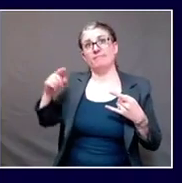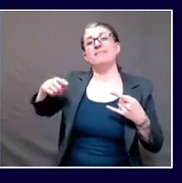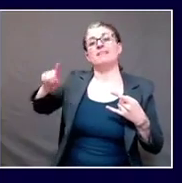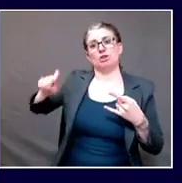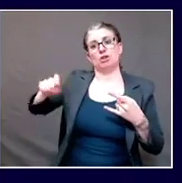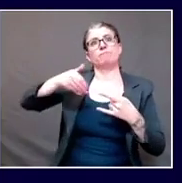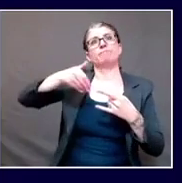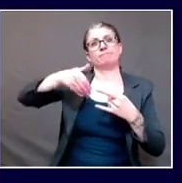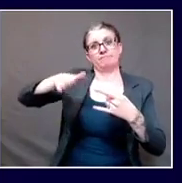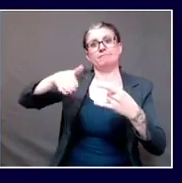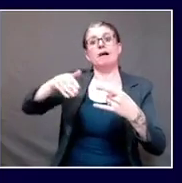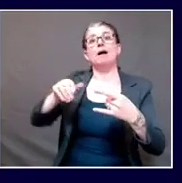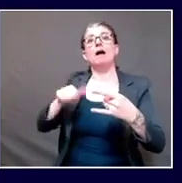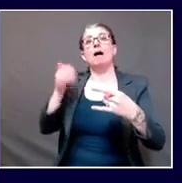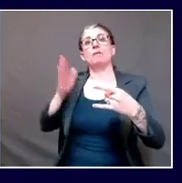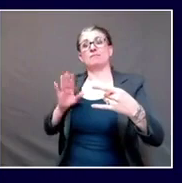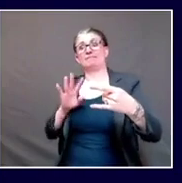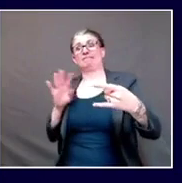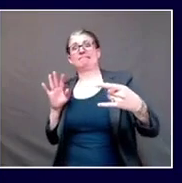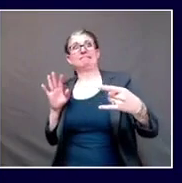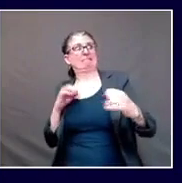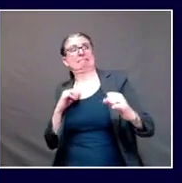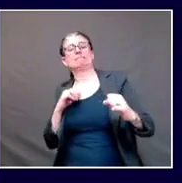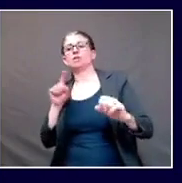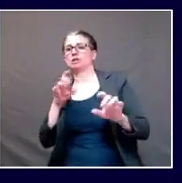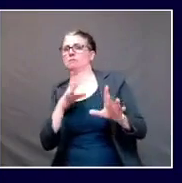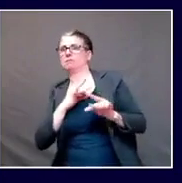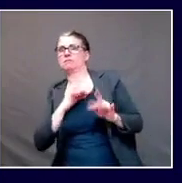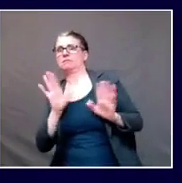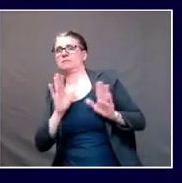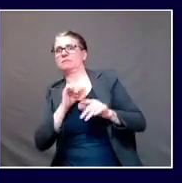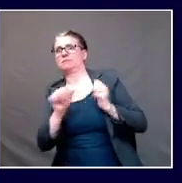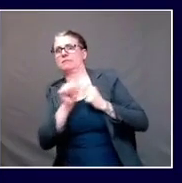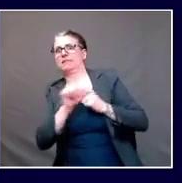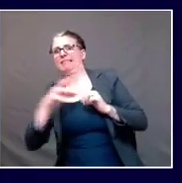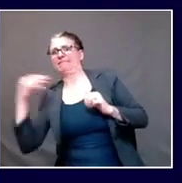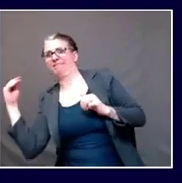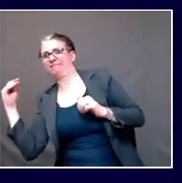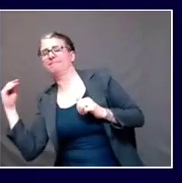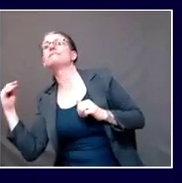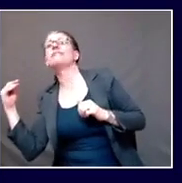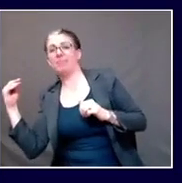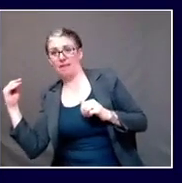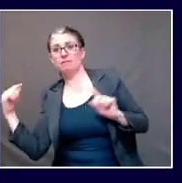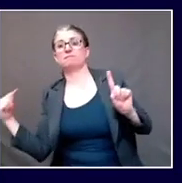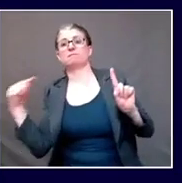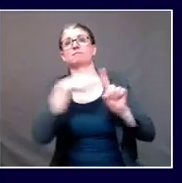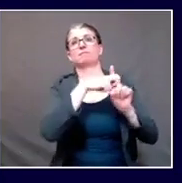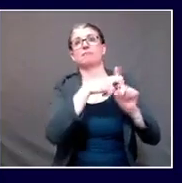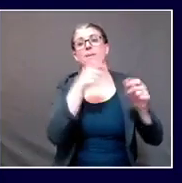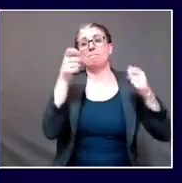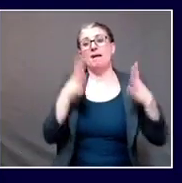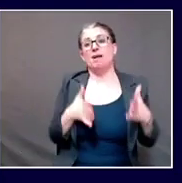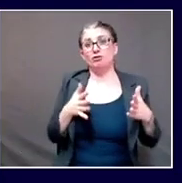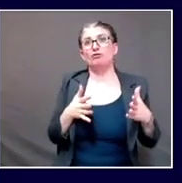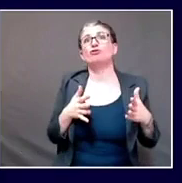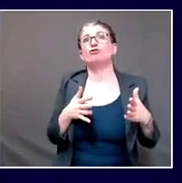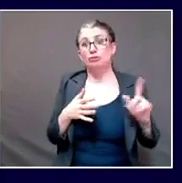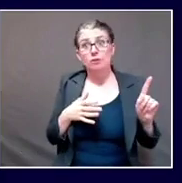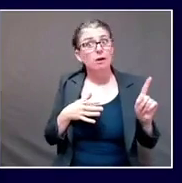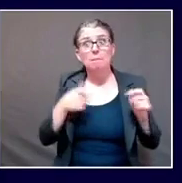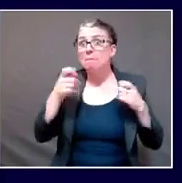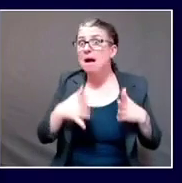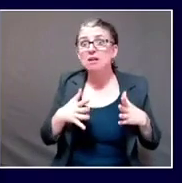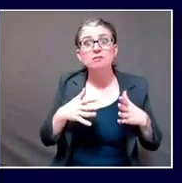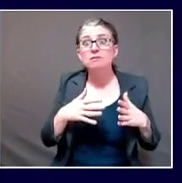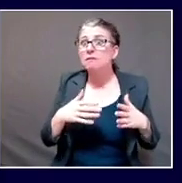Thirdly, call the local police and try to use friendly persuasion. But if that fails, then call the police. You know,